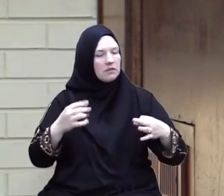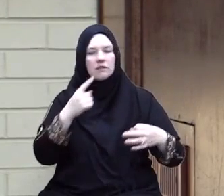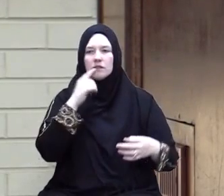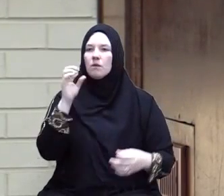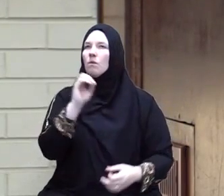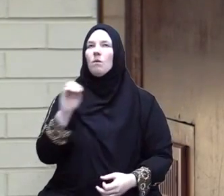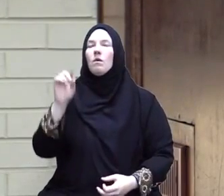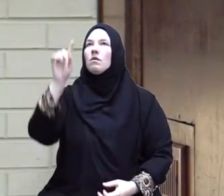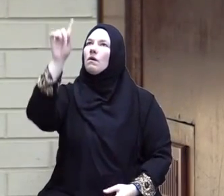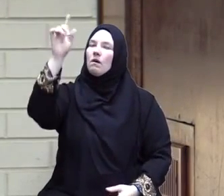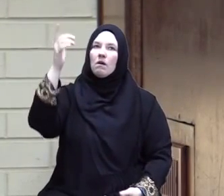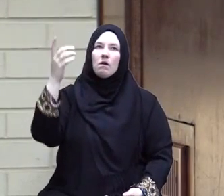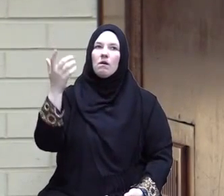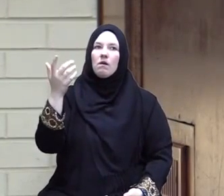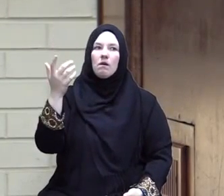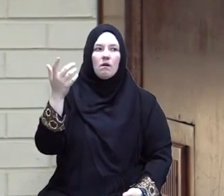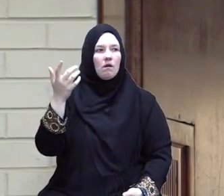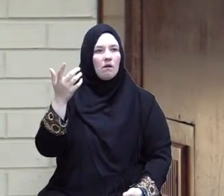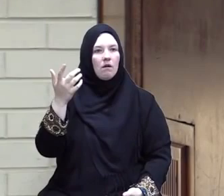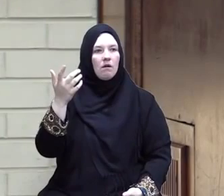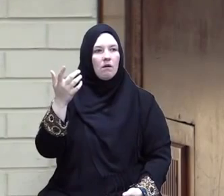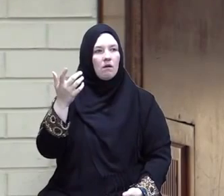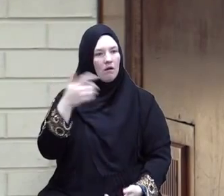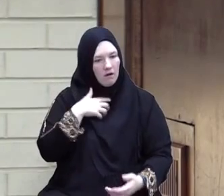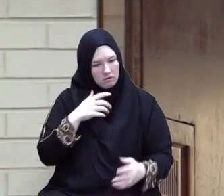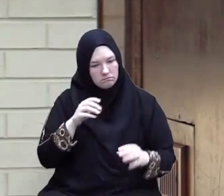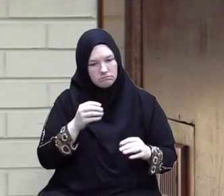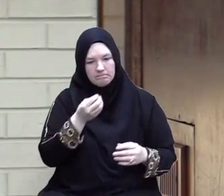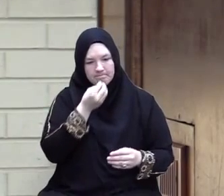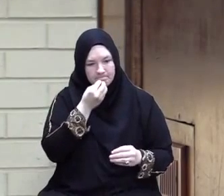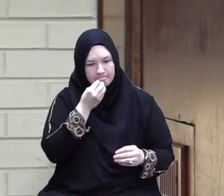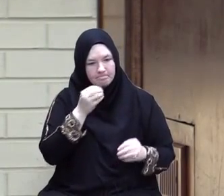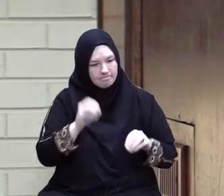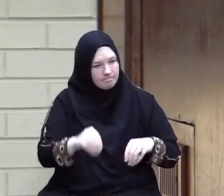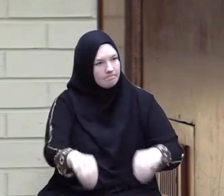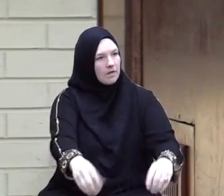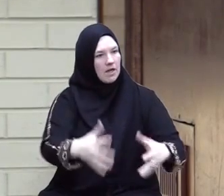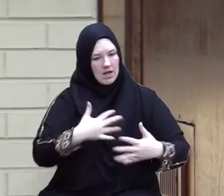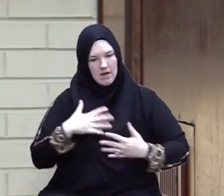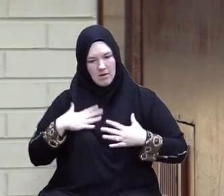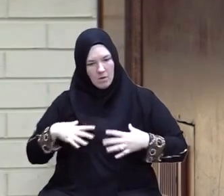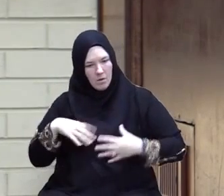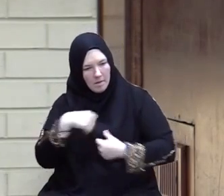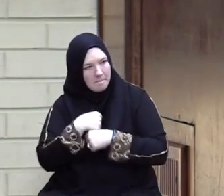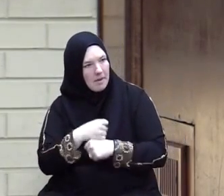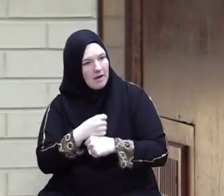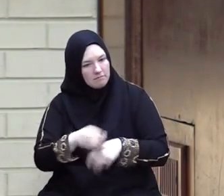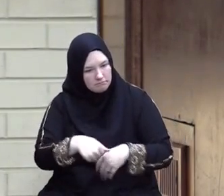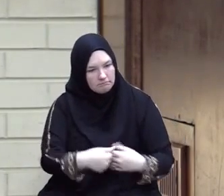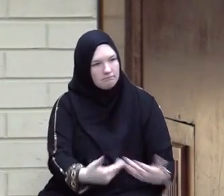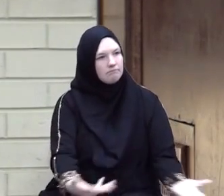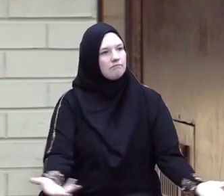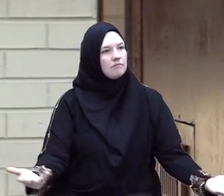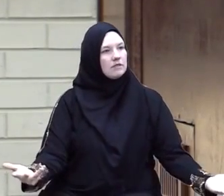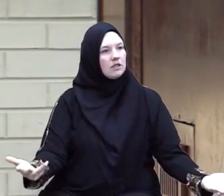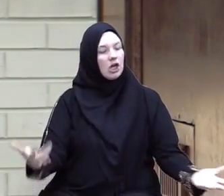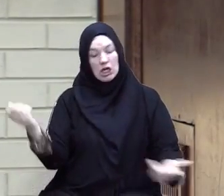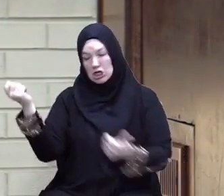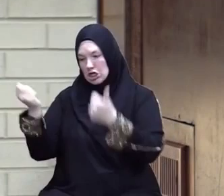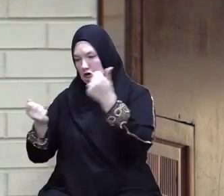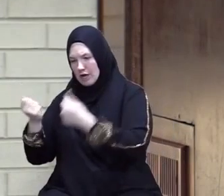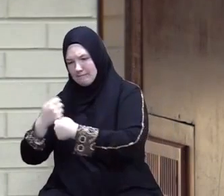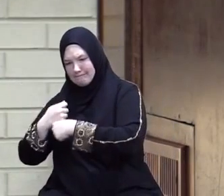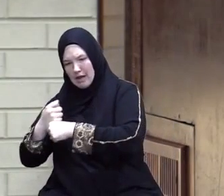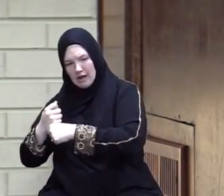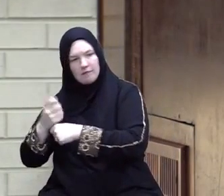Allah, they ate the food I planted. They wore the clothing we manufactured. They rode the cars we